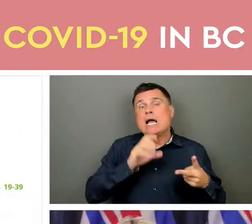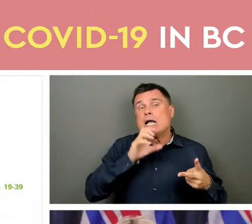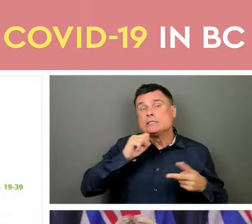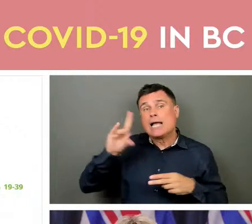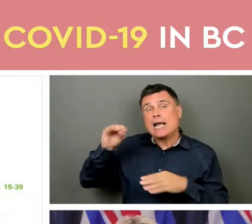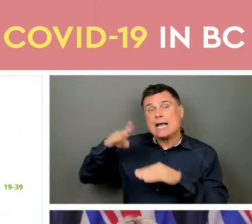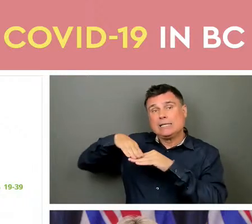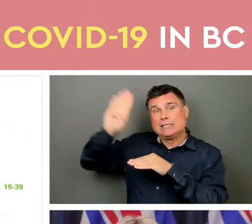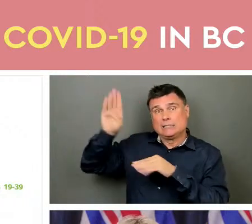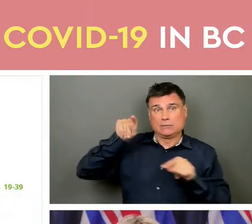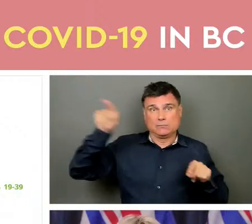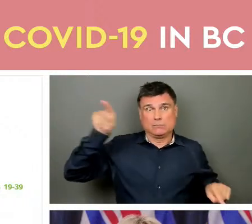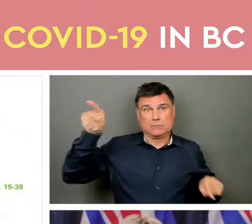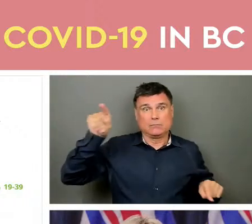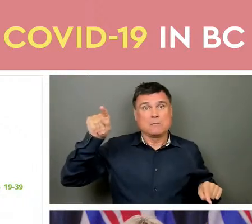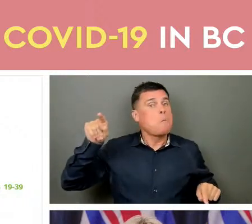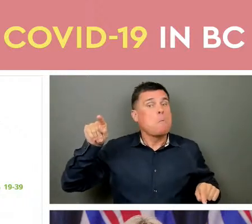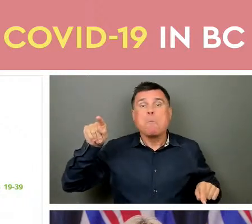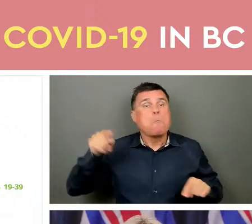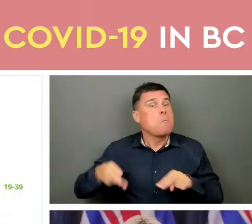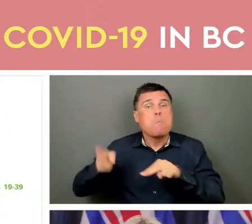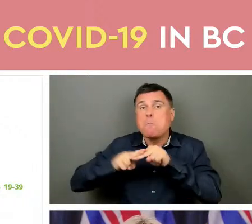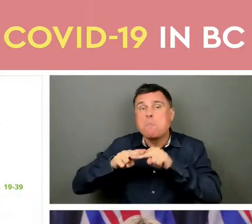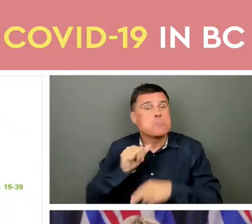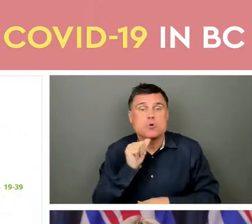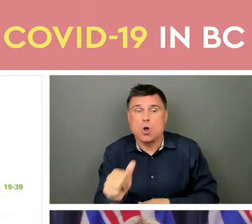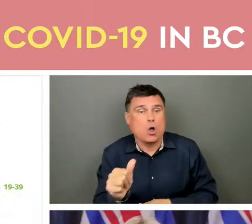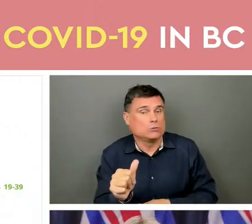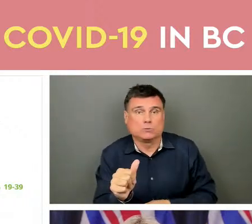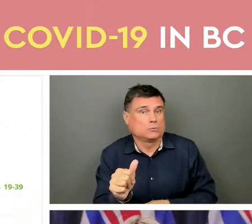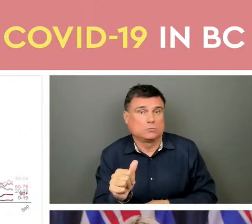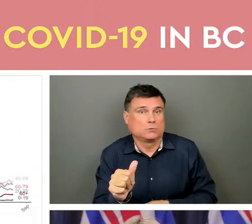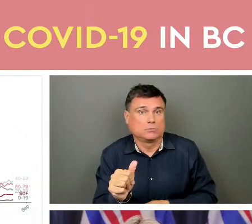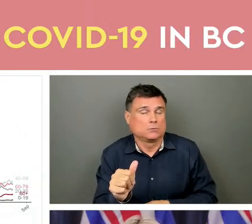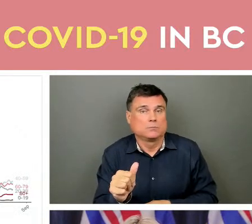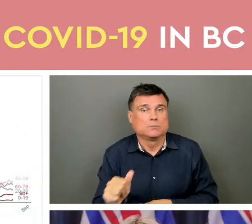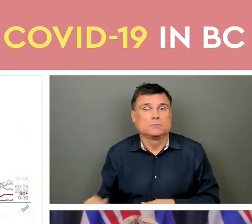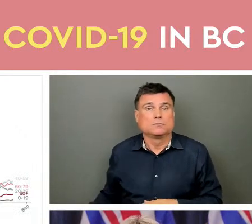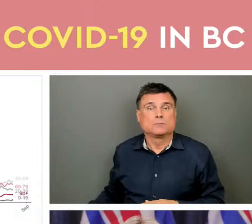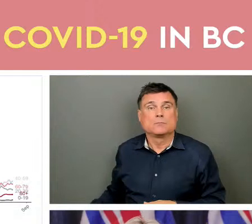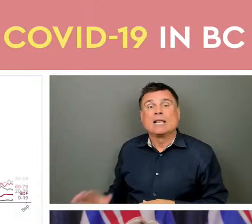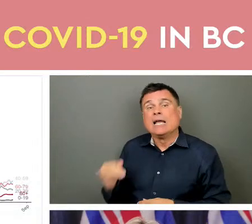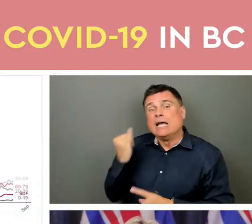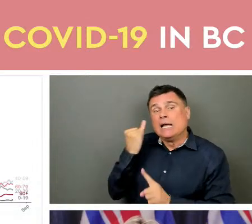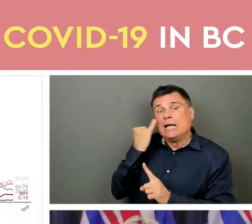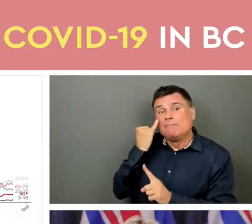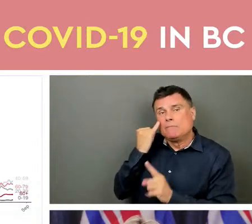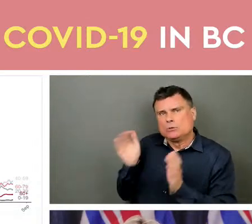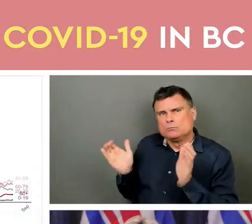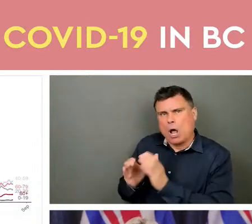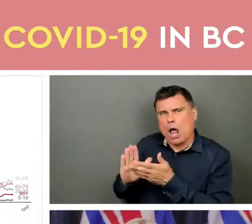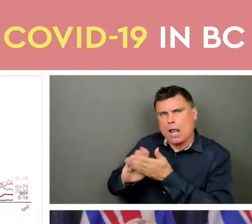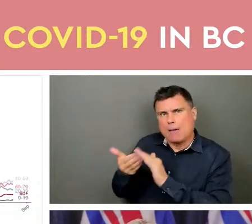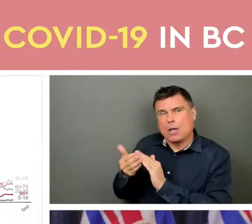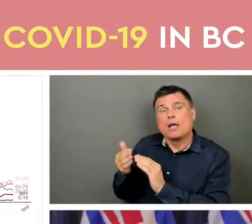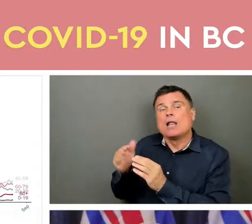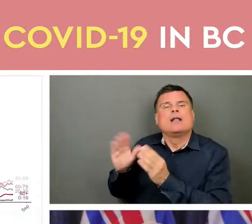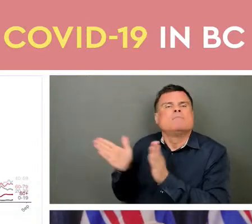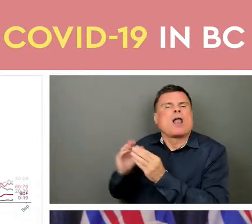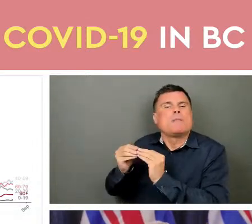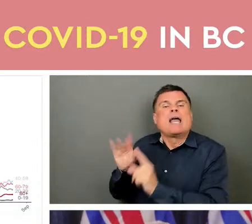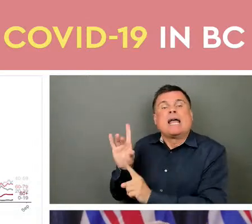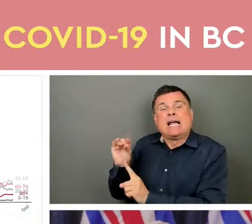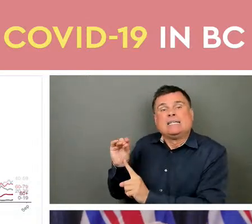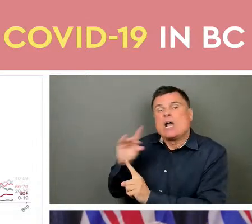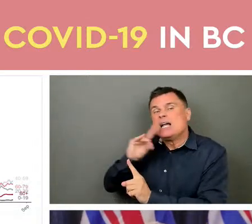small numbers, we are seeing people over the age of 80 being more likely to be hospitalized if they do get infected. And this